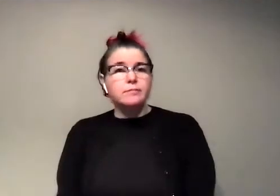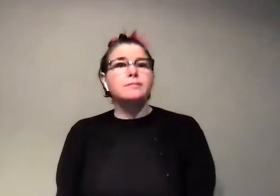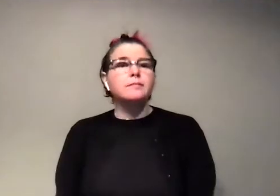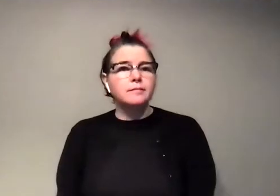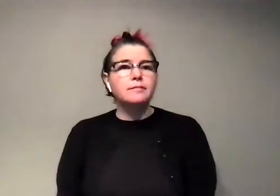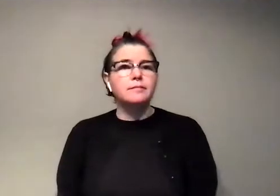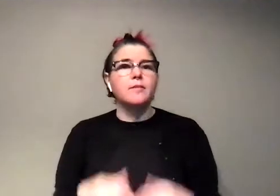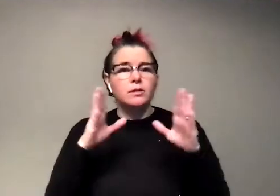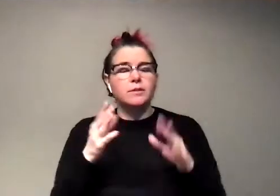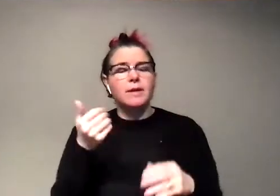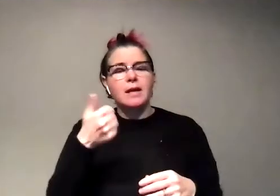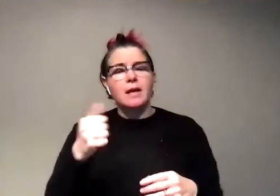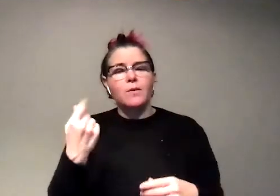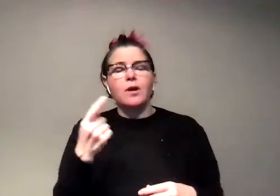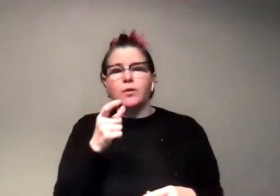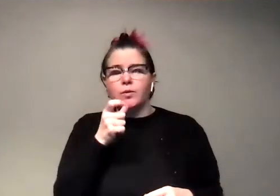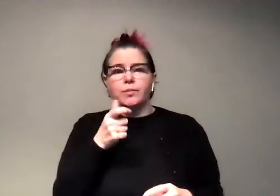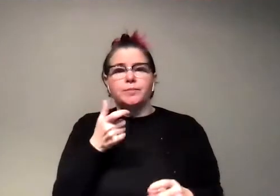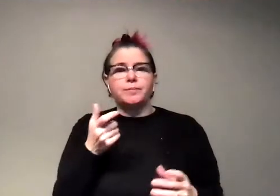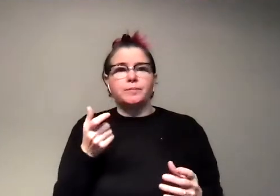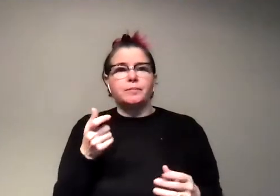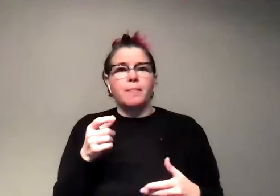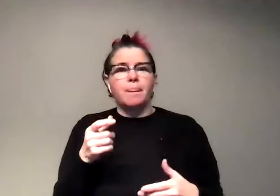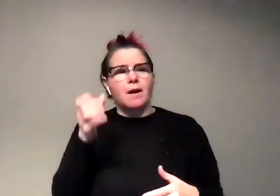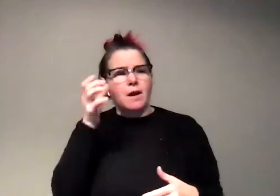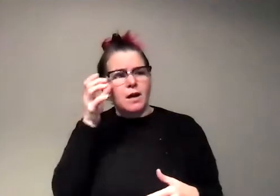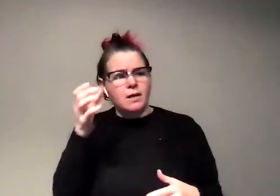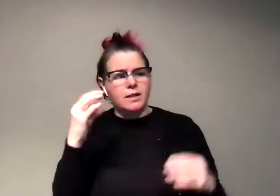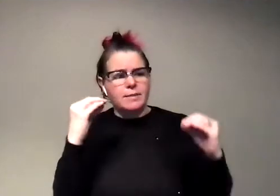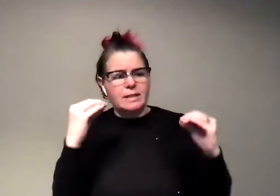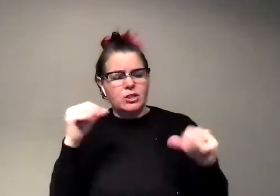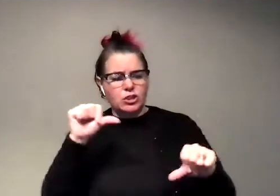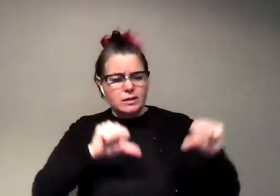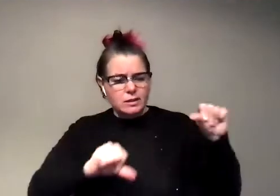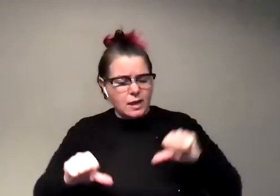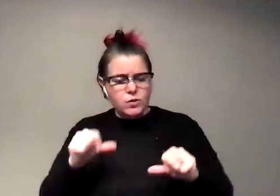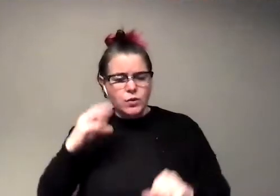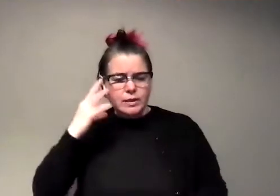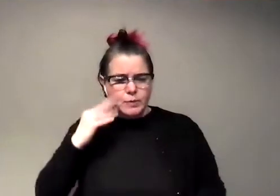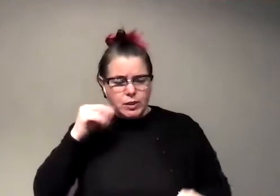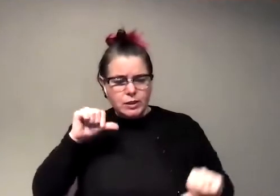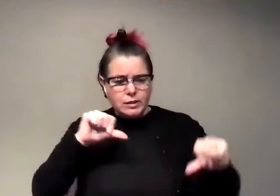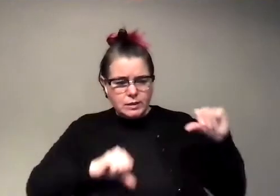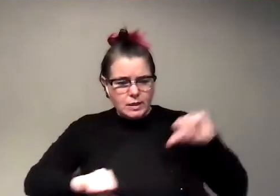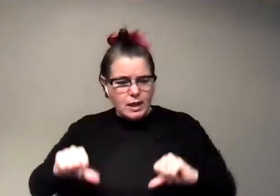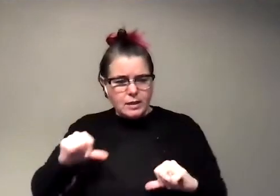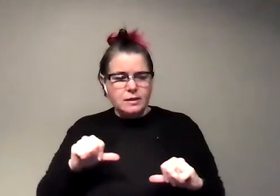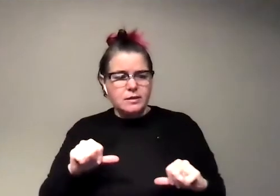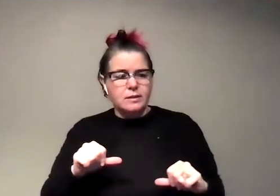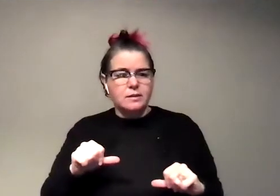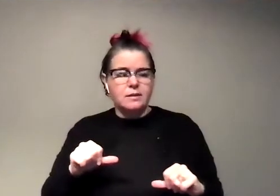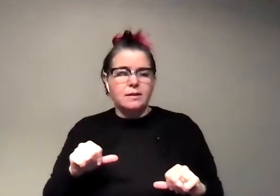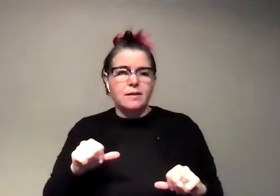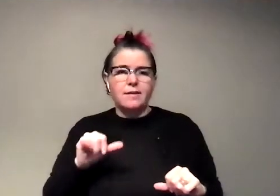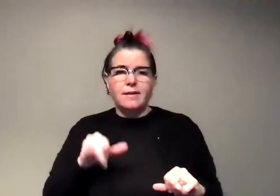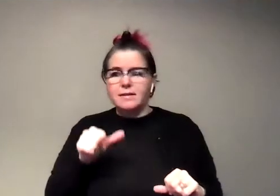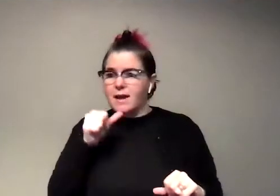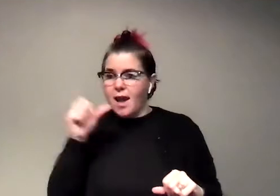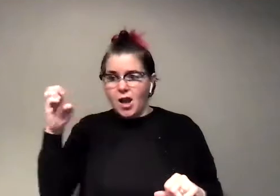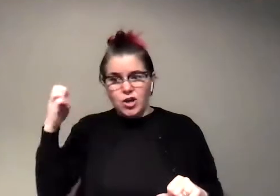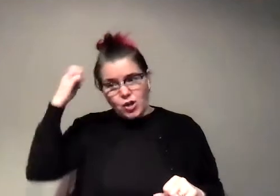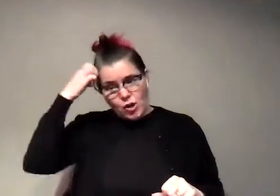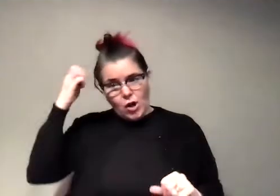for anyone for whom like the concept of teaching science or experiencing science in a way that's not the Eurocentric approach,